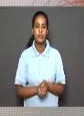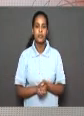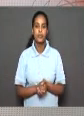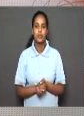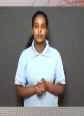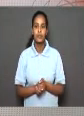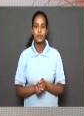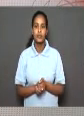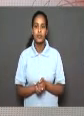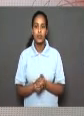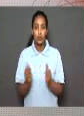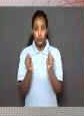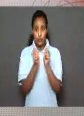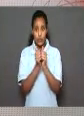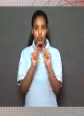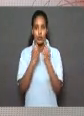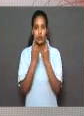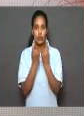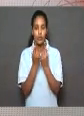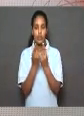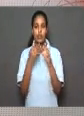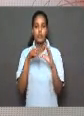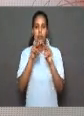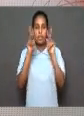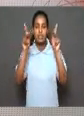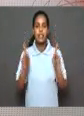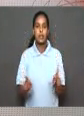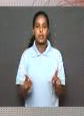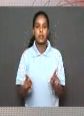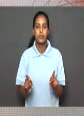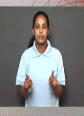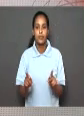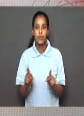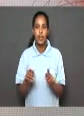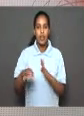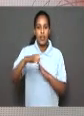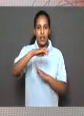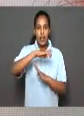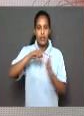electronegativities. Within groups on the periodic table,